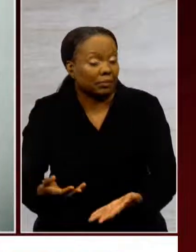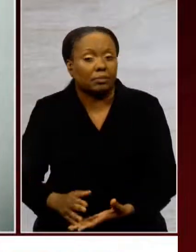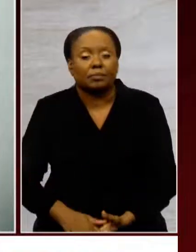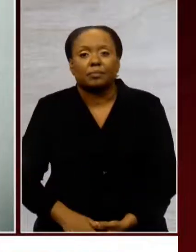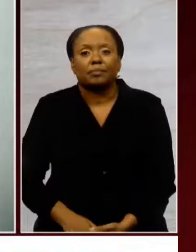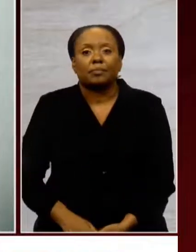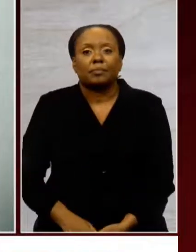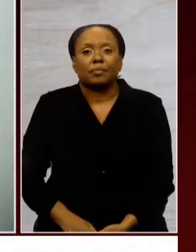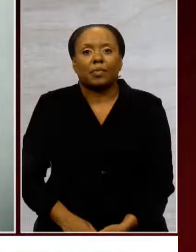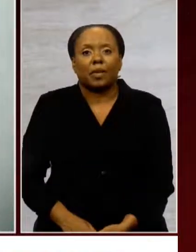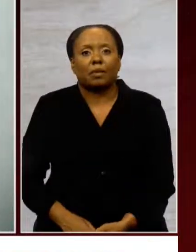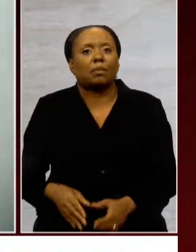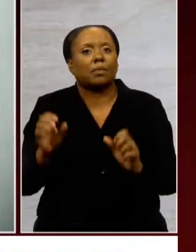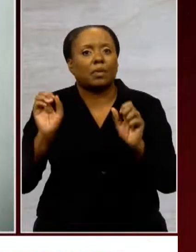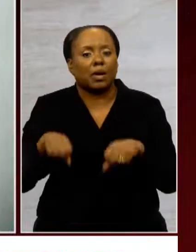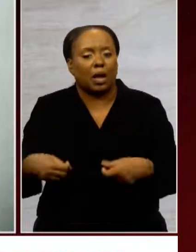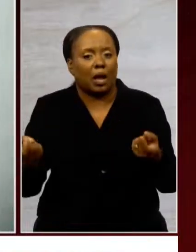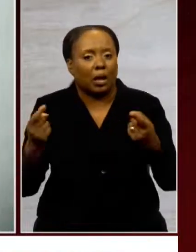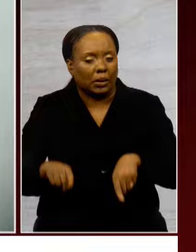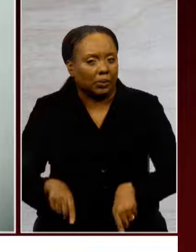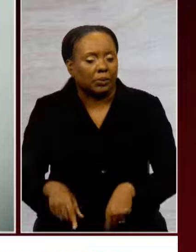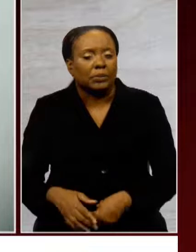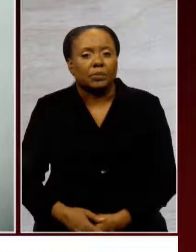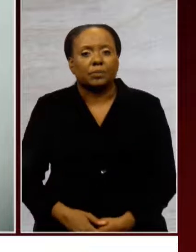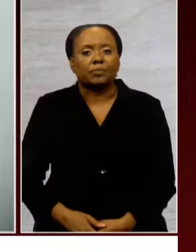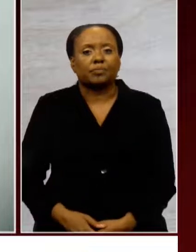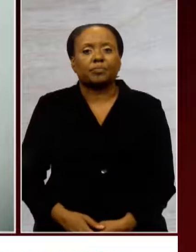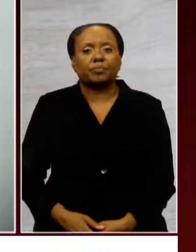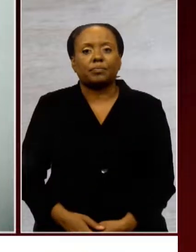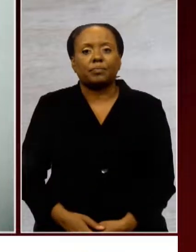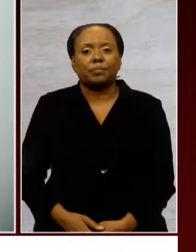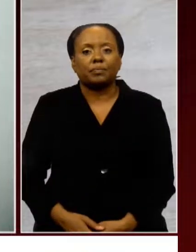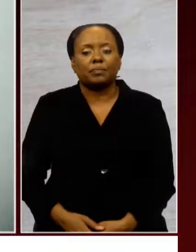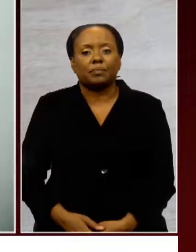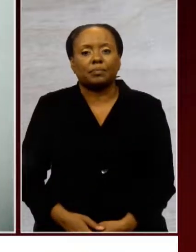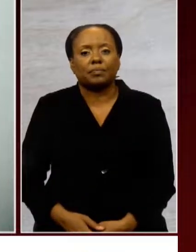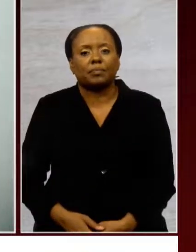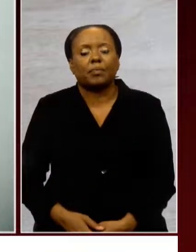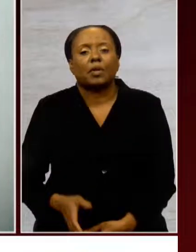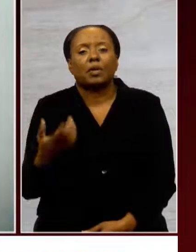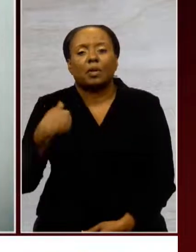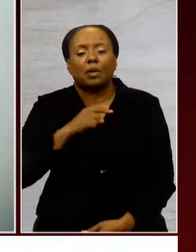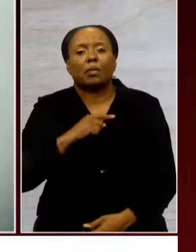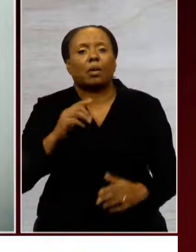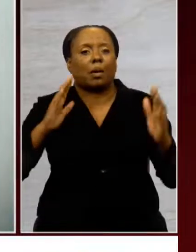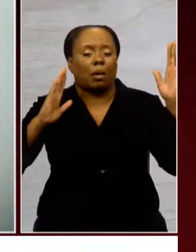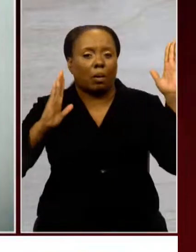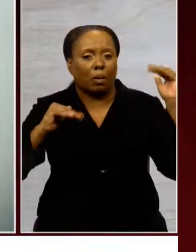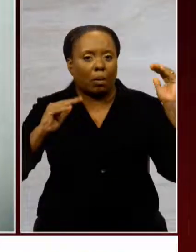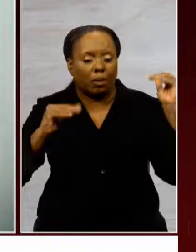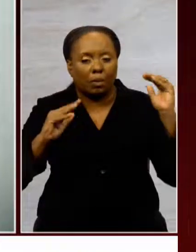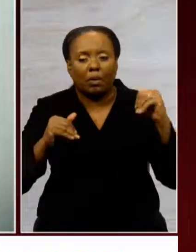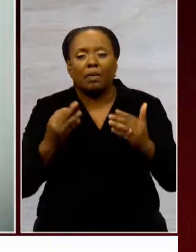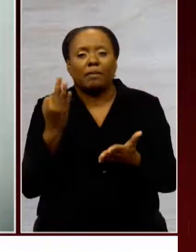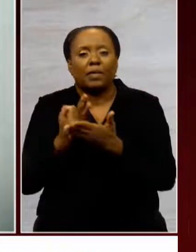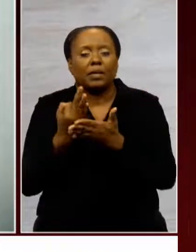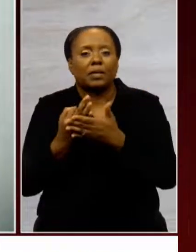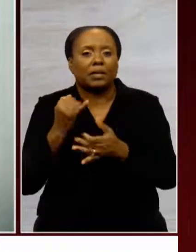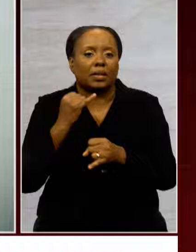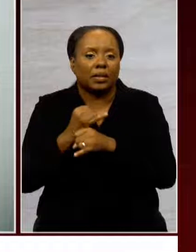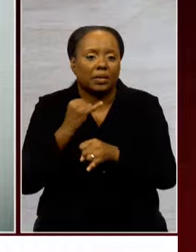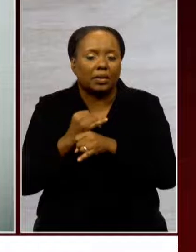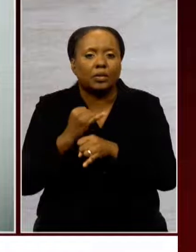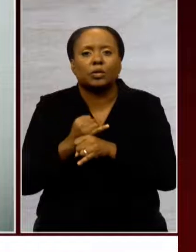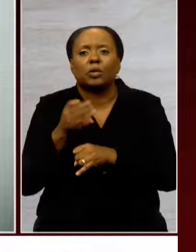digital capacity for those things these days. So that is how we are hoping that the financial institutions will